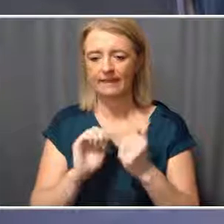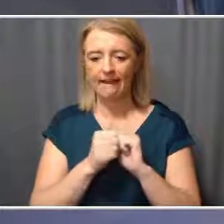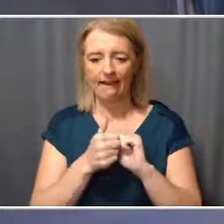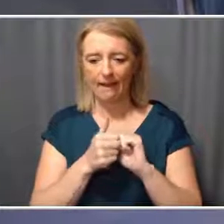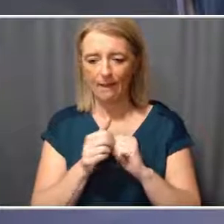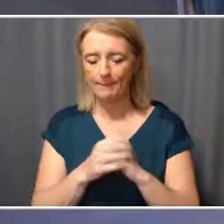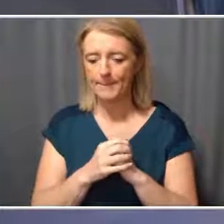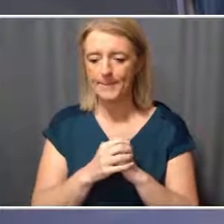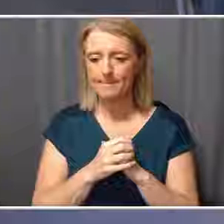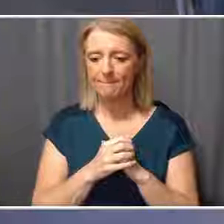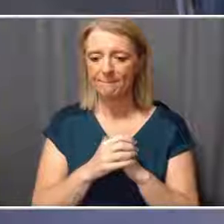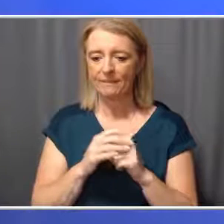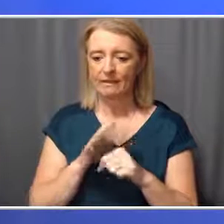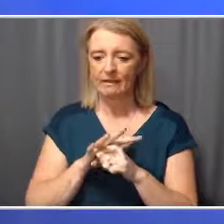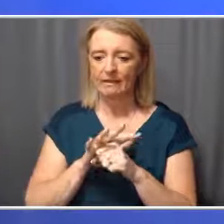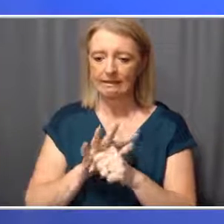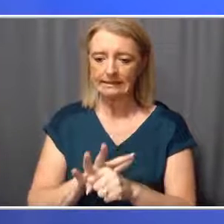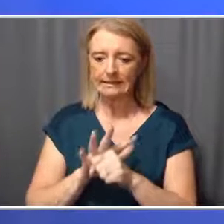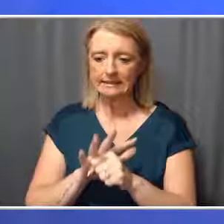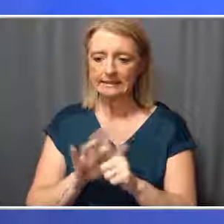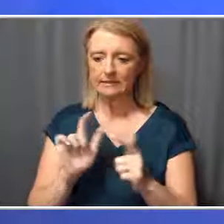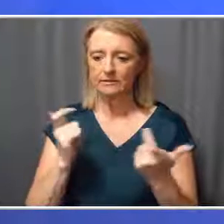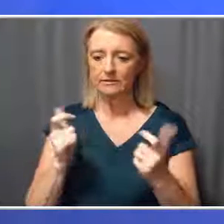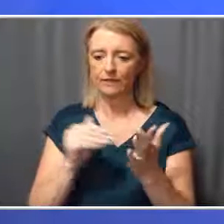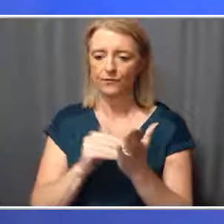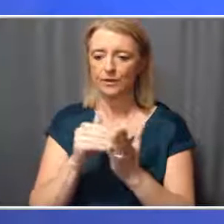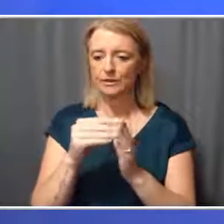headaches? Migraines, excuse me. Yeah.